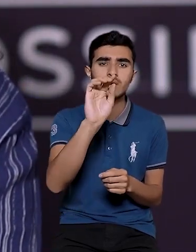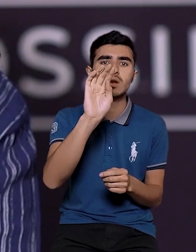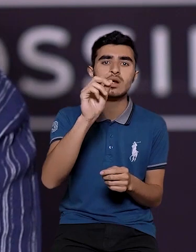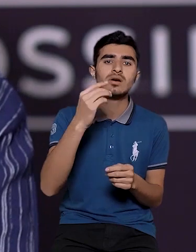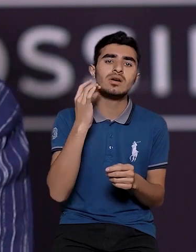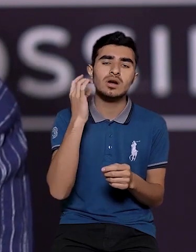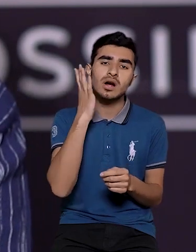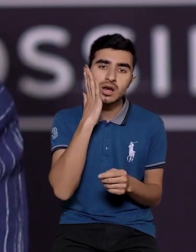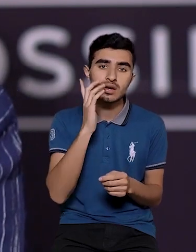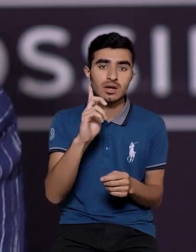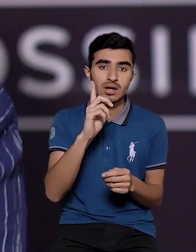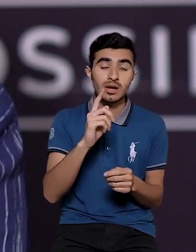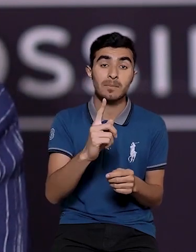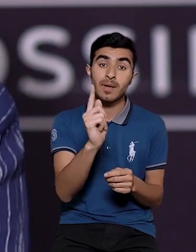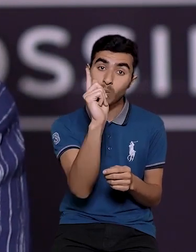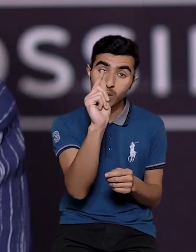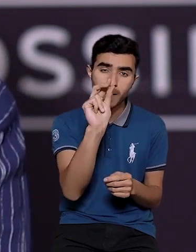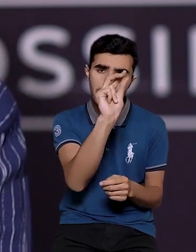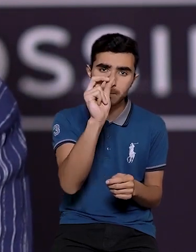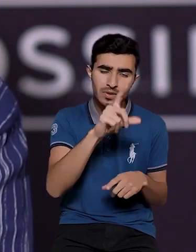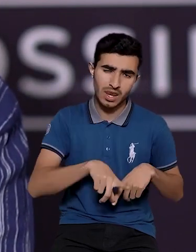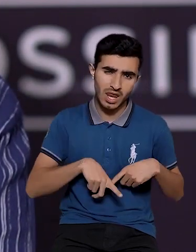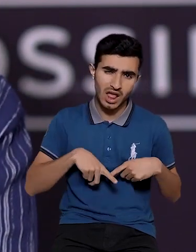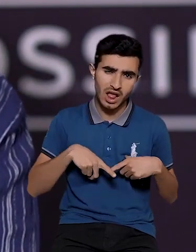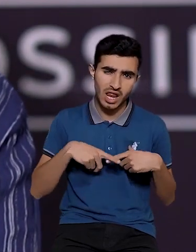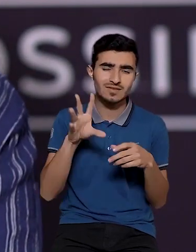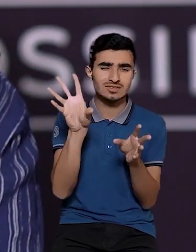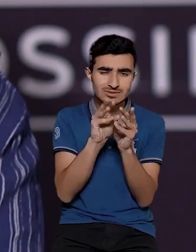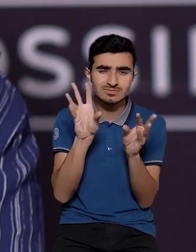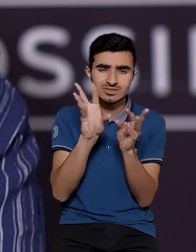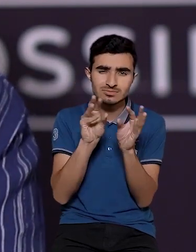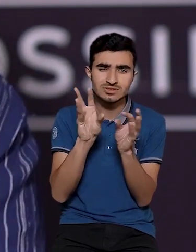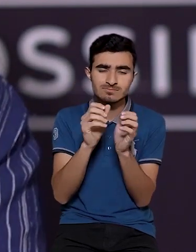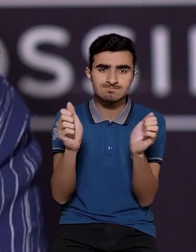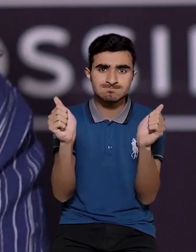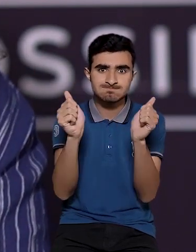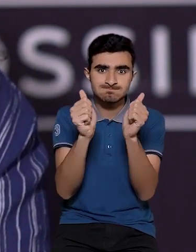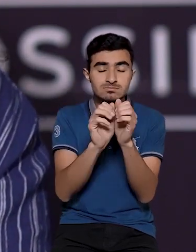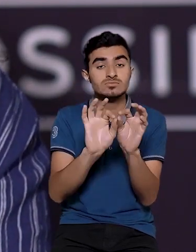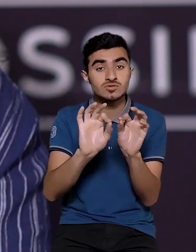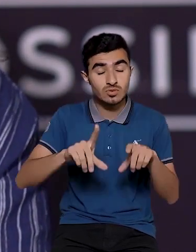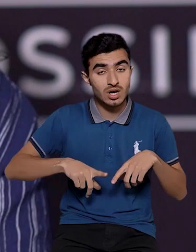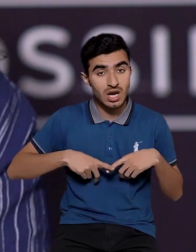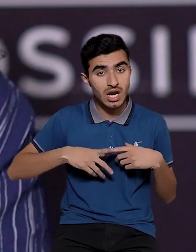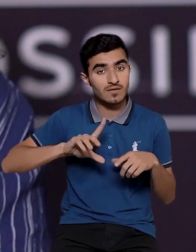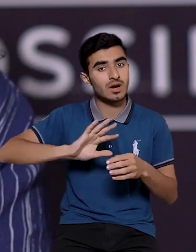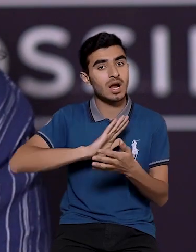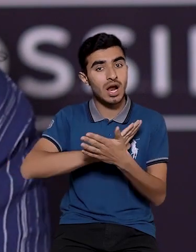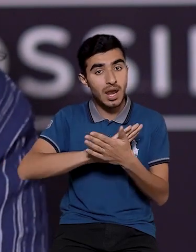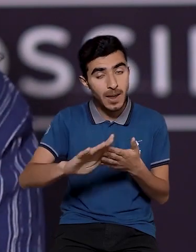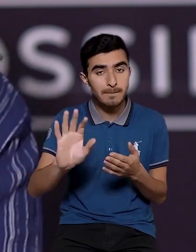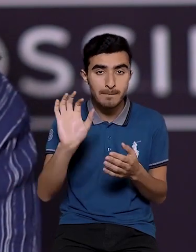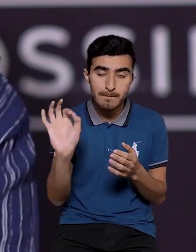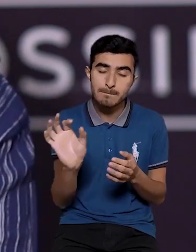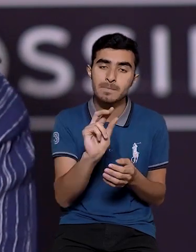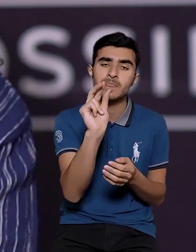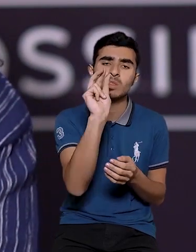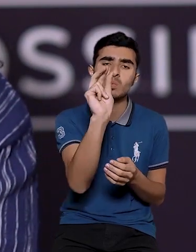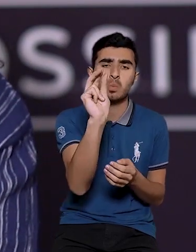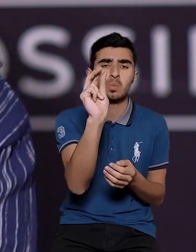life's worth of honey that a bee makes. And so I always encourage my children never to